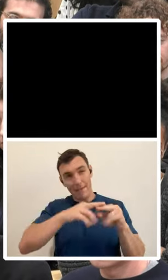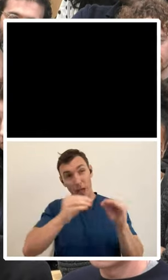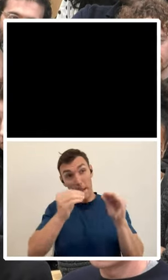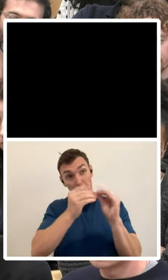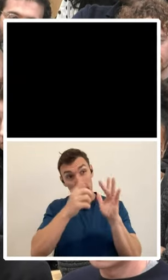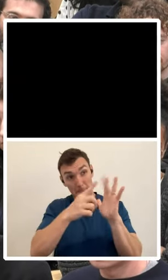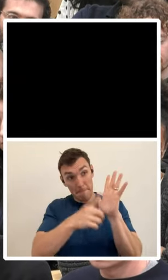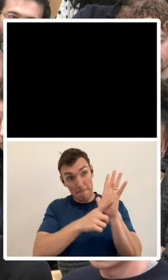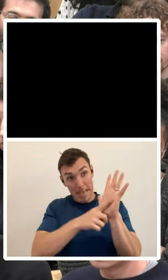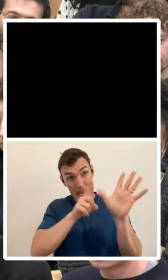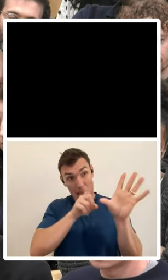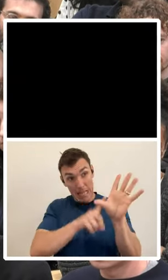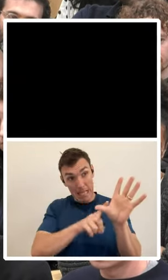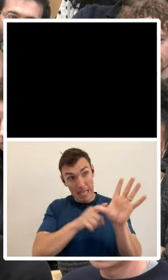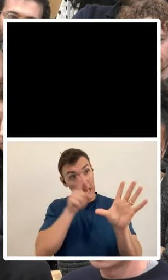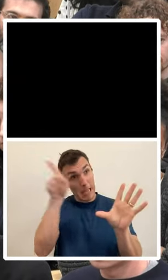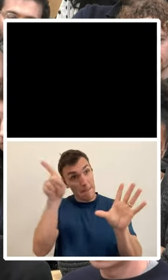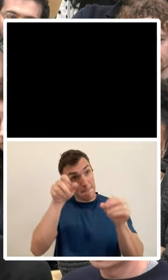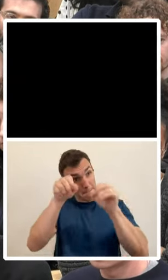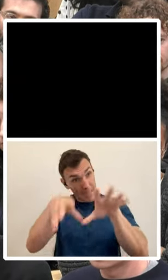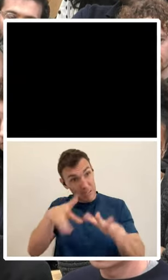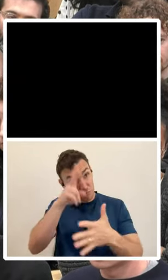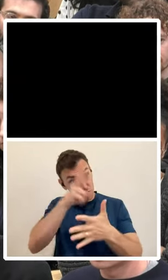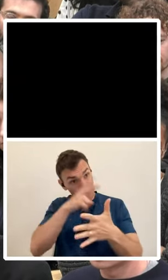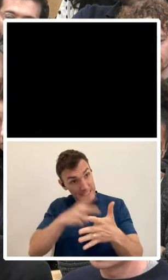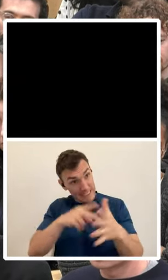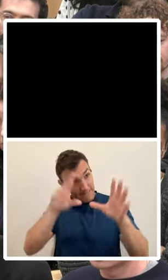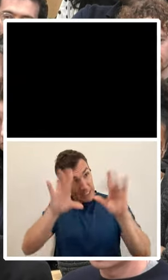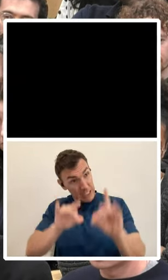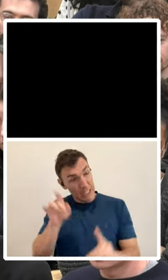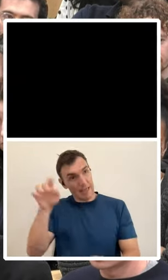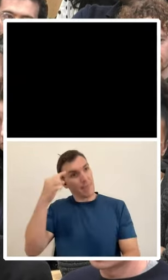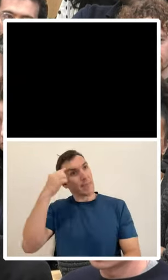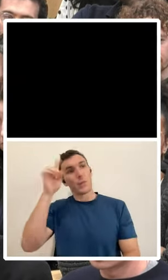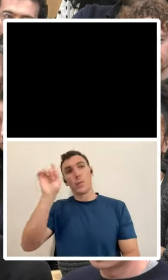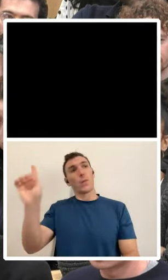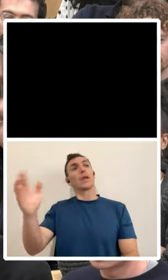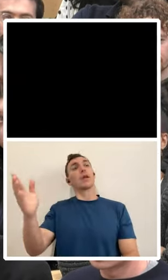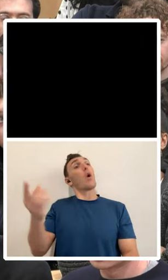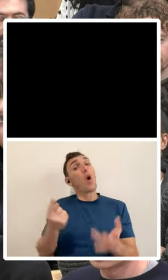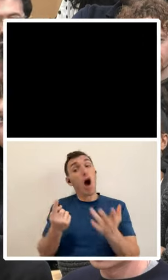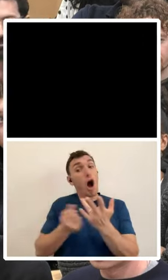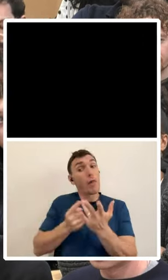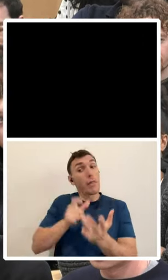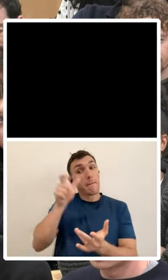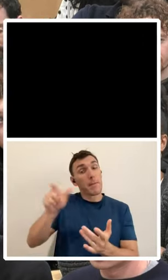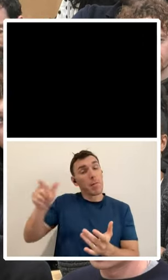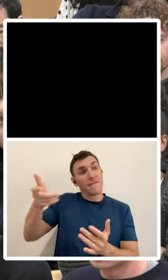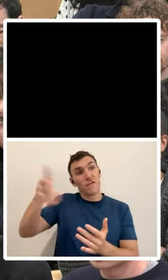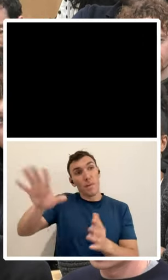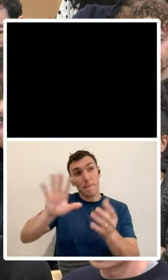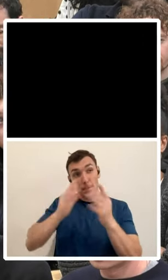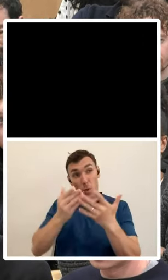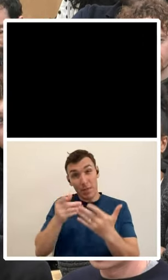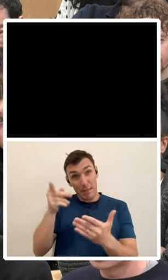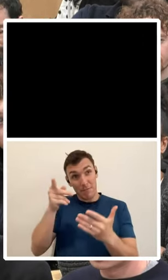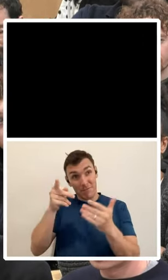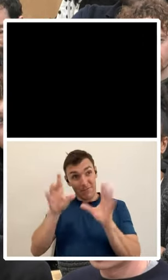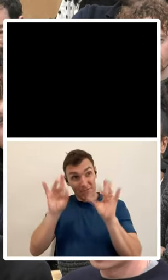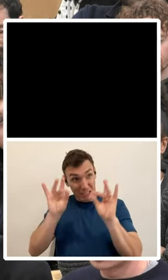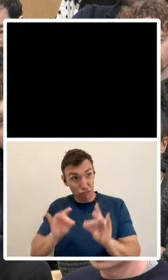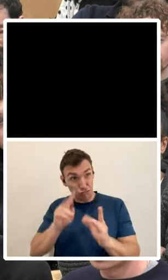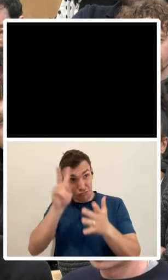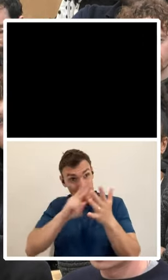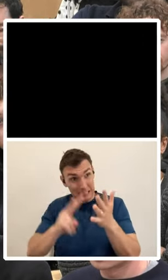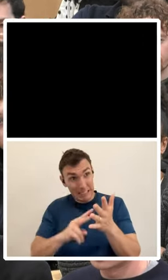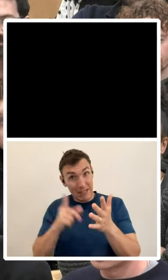What the discussions were there, and perhaps any other sort of characters in the book. And then also, just for me as a consumer, I shouldn't